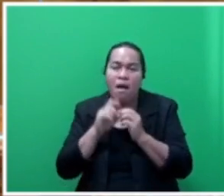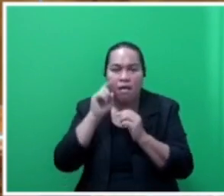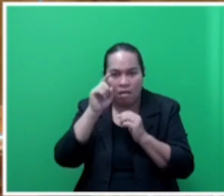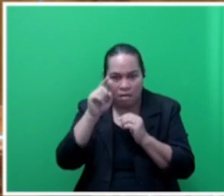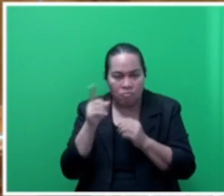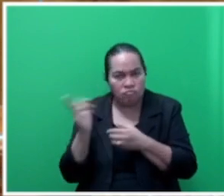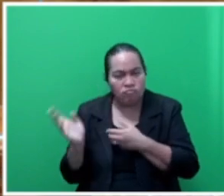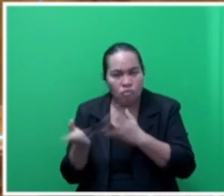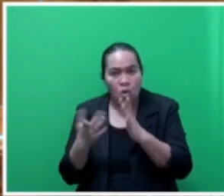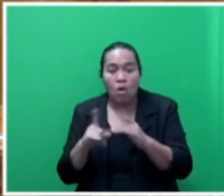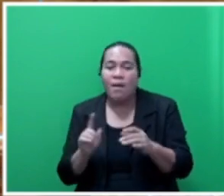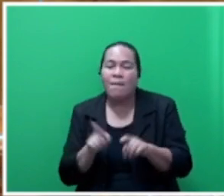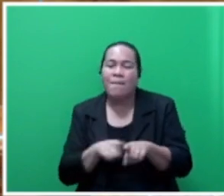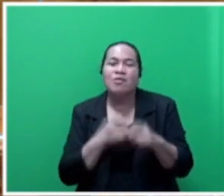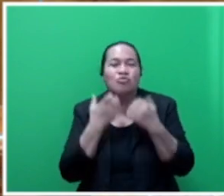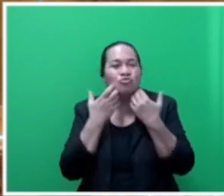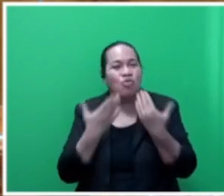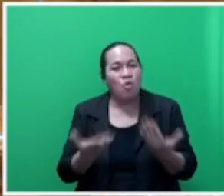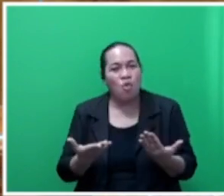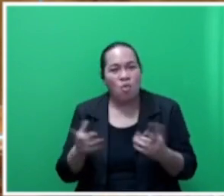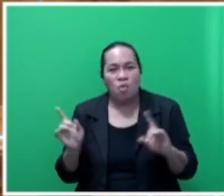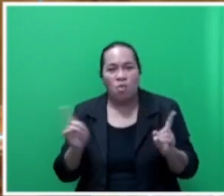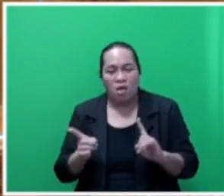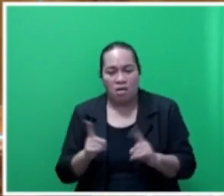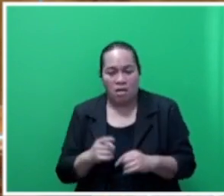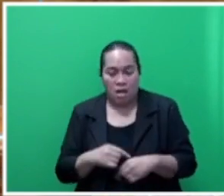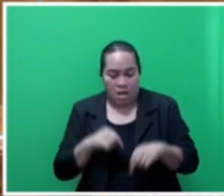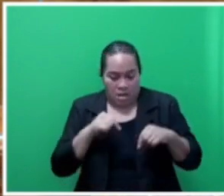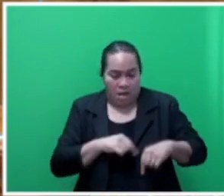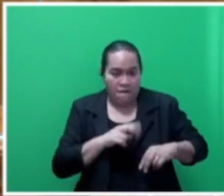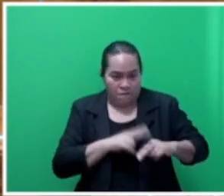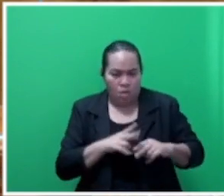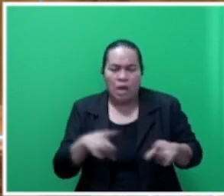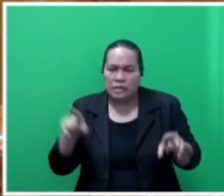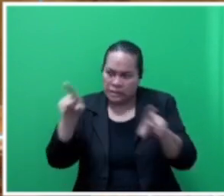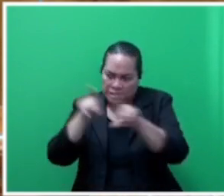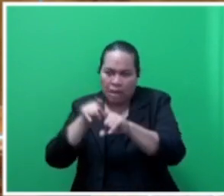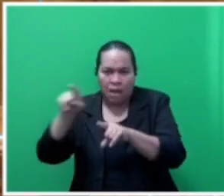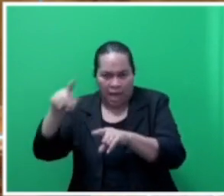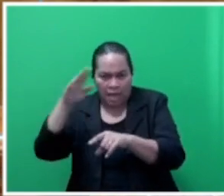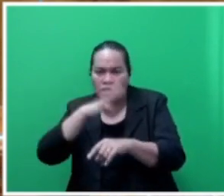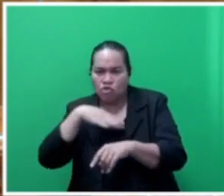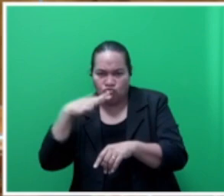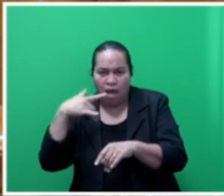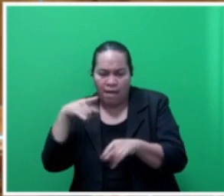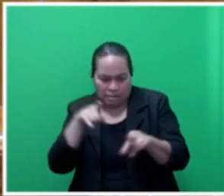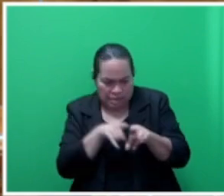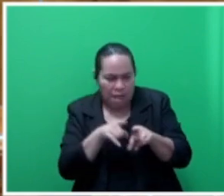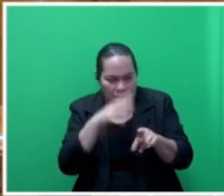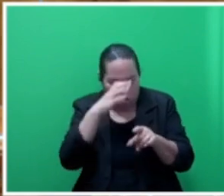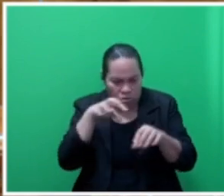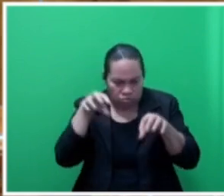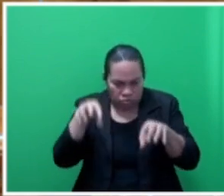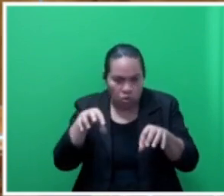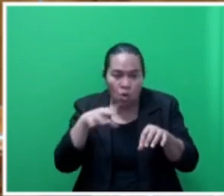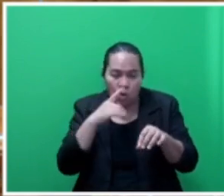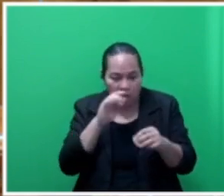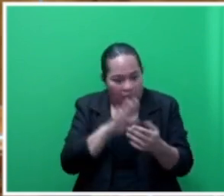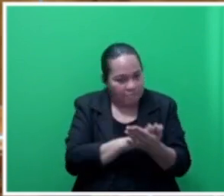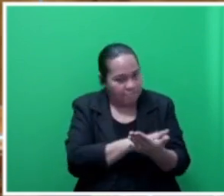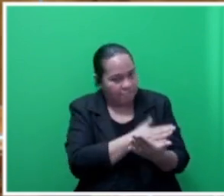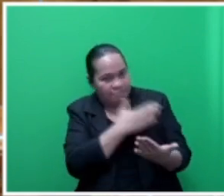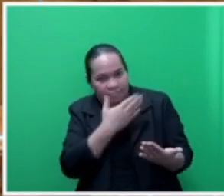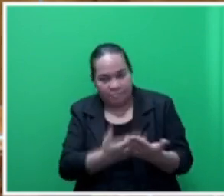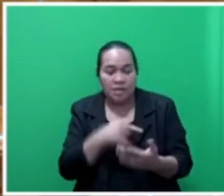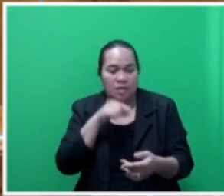This is just to show how a country like Israel can turn things around and be